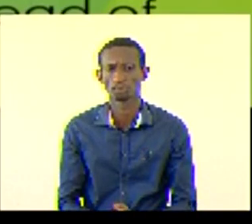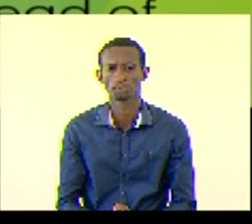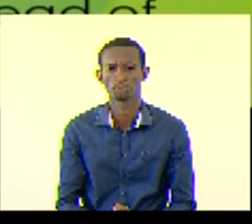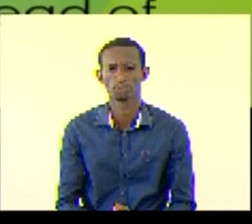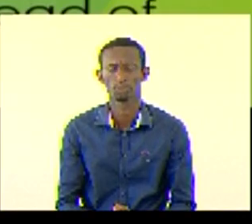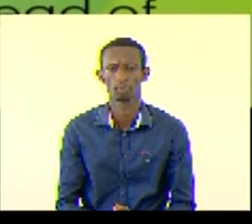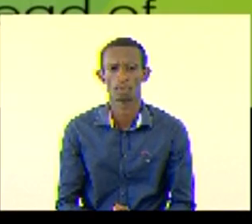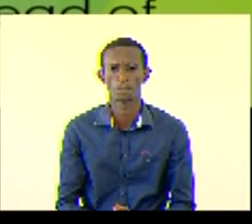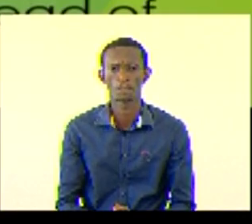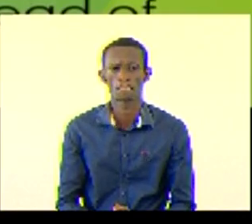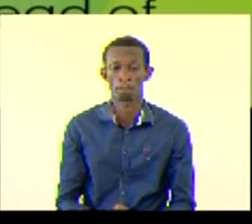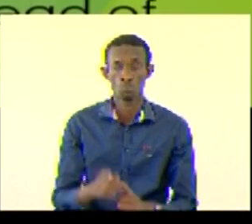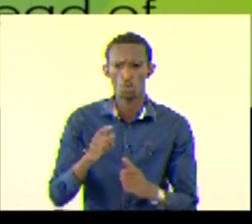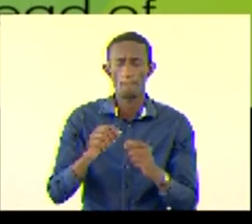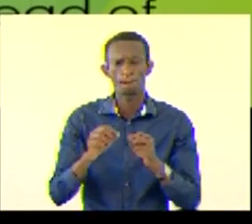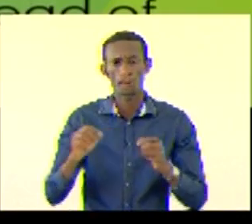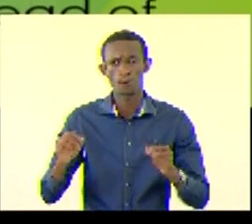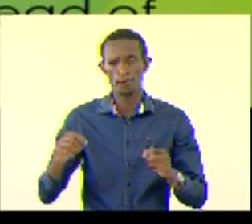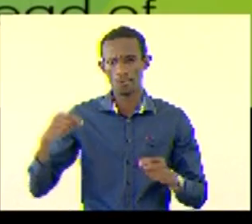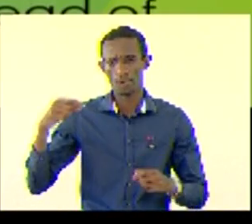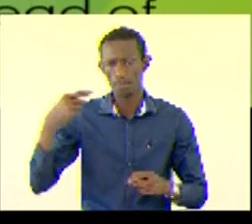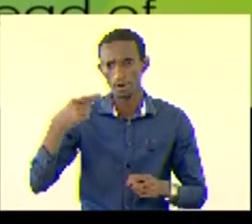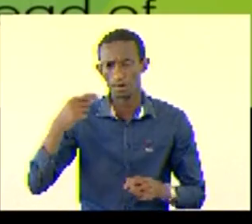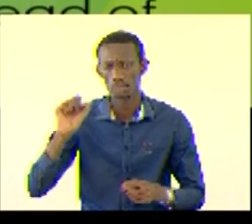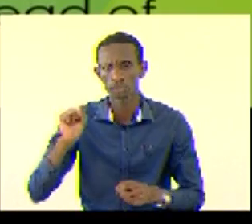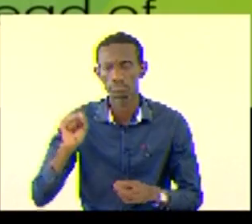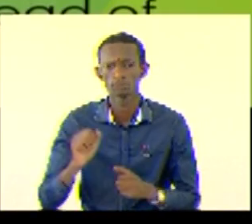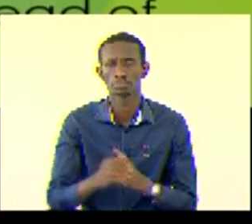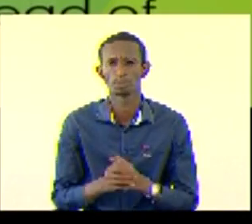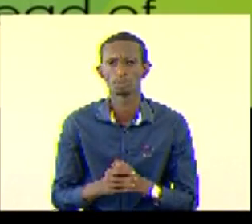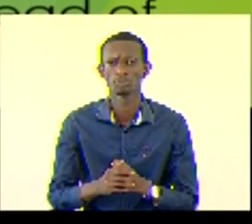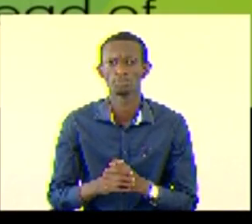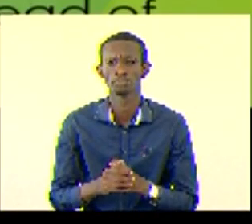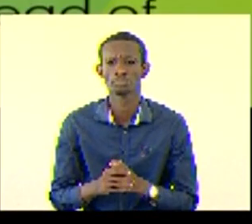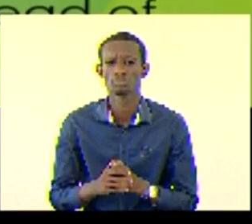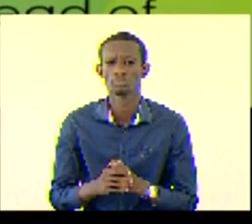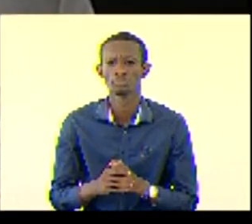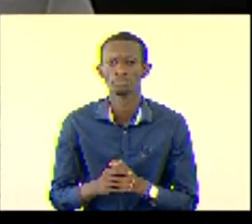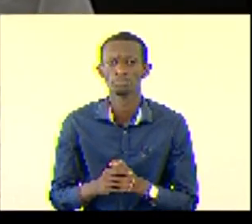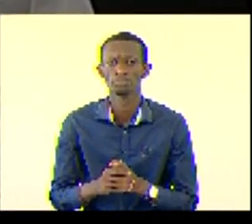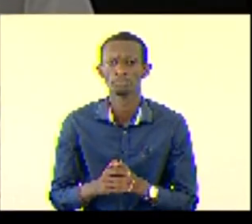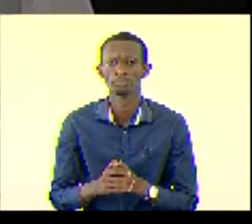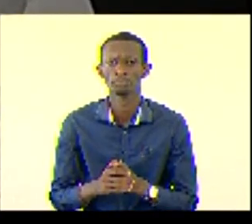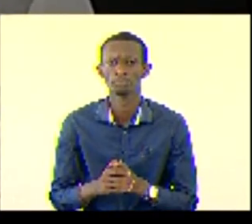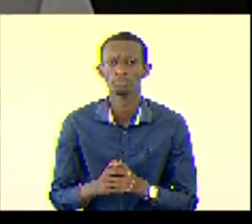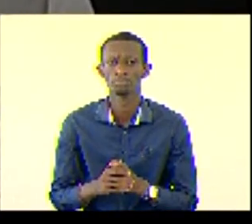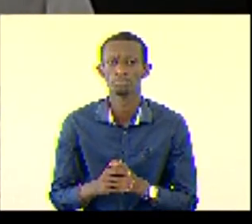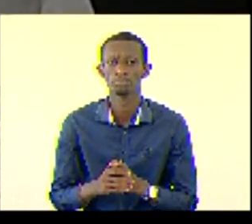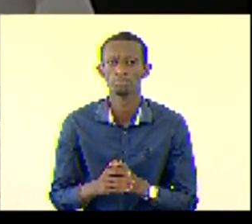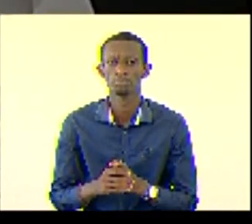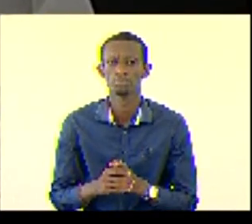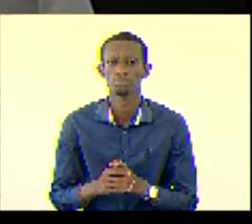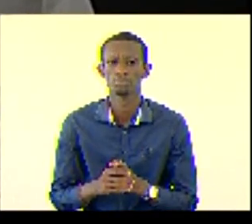same axis to show the results in the experiment. If the experiment is repeated at